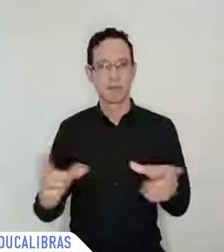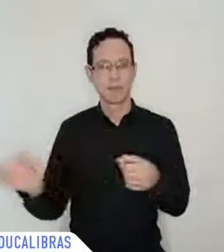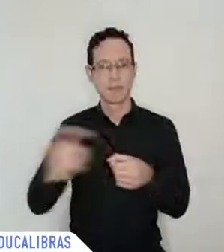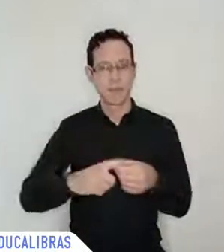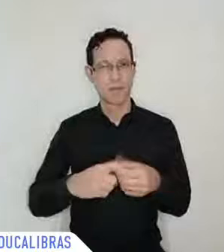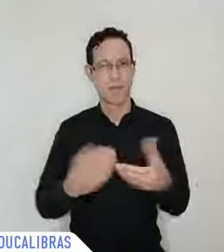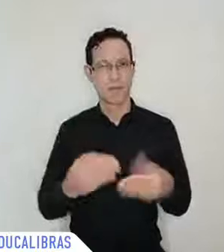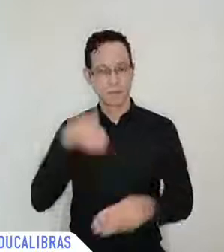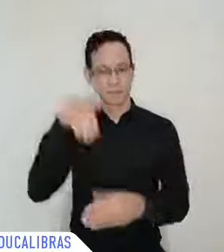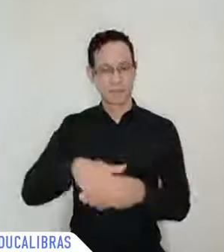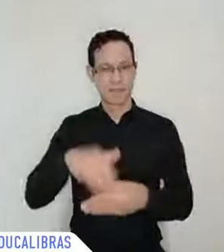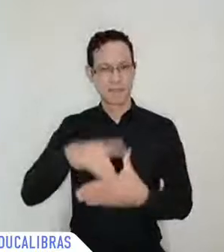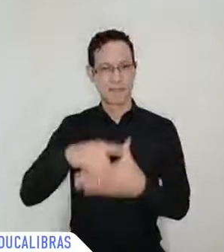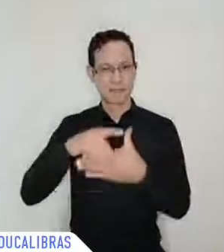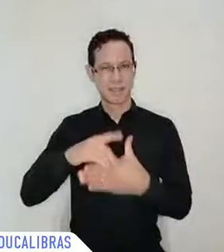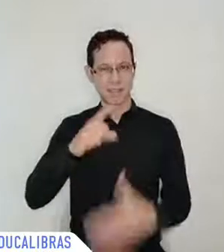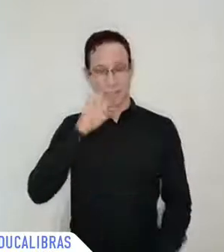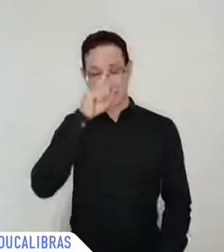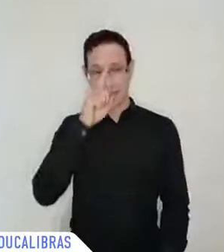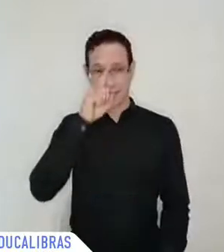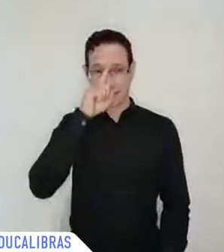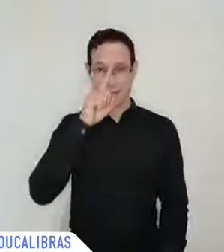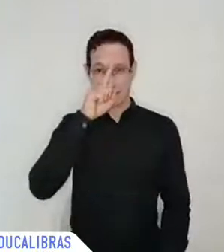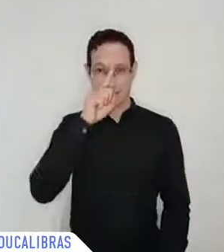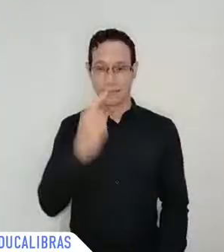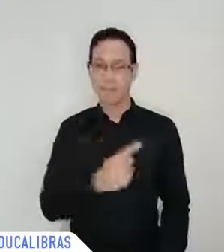can bring us back to democracy.